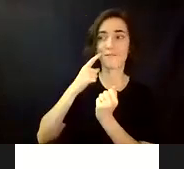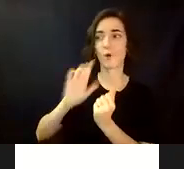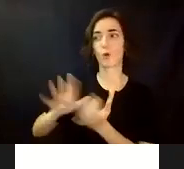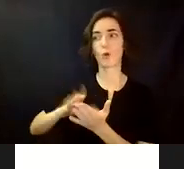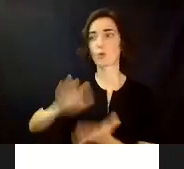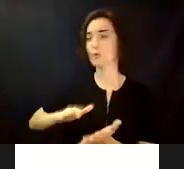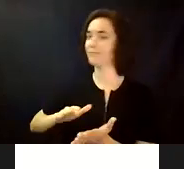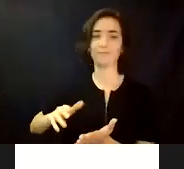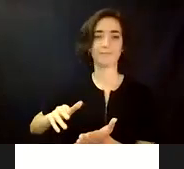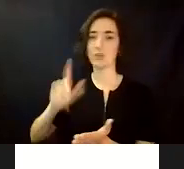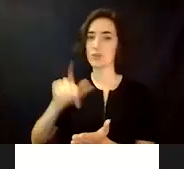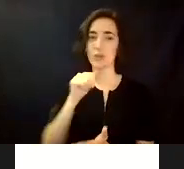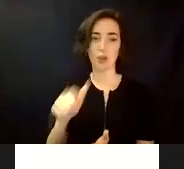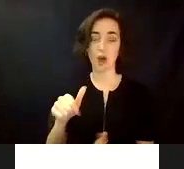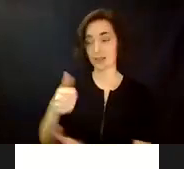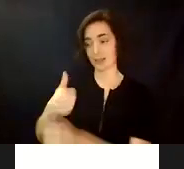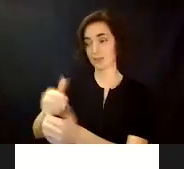And it really should be the student themselves.